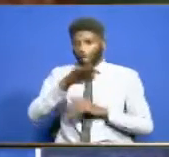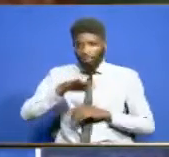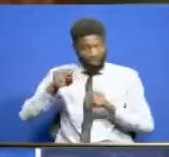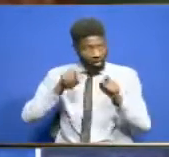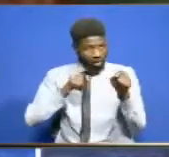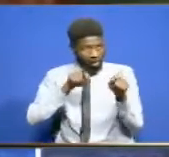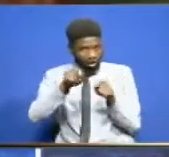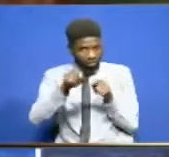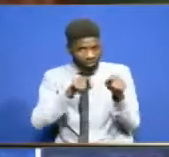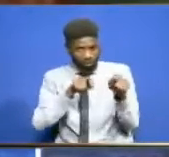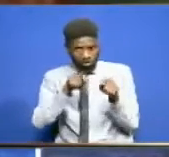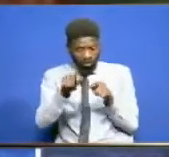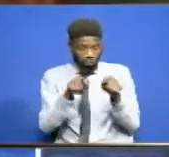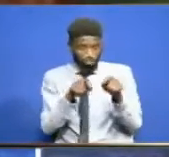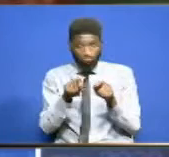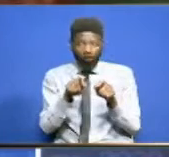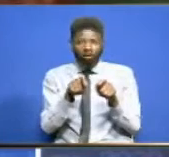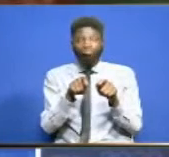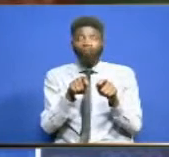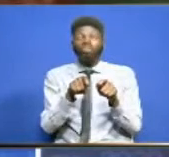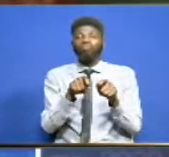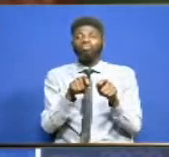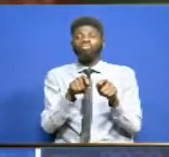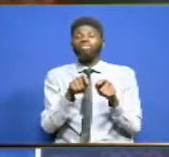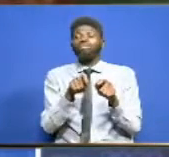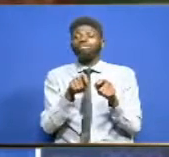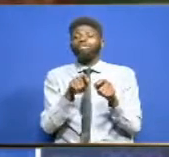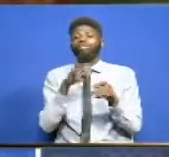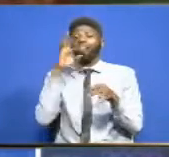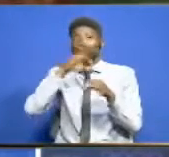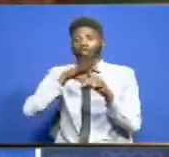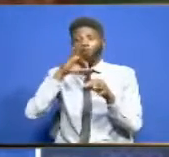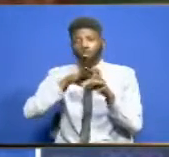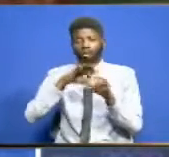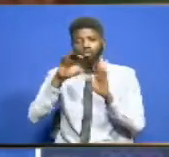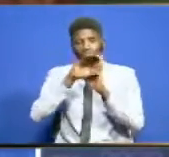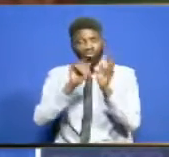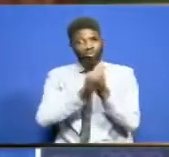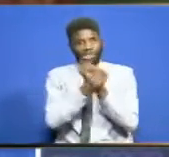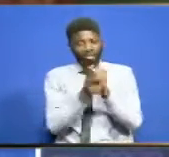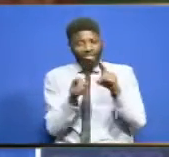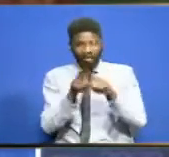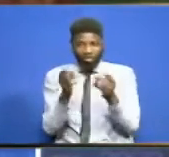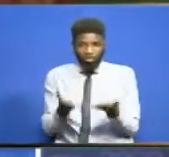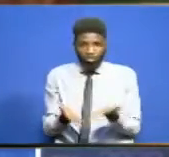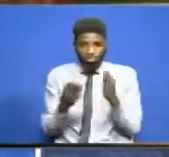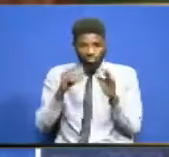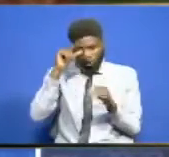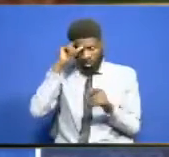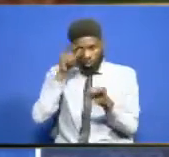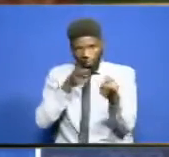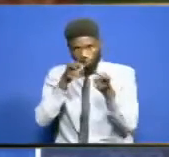administration of referenda and on enhancing governance and on deepening